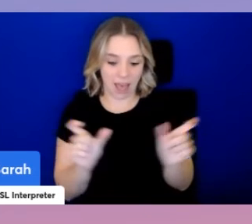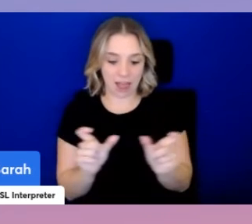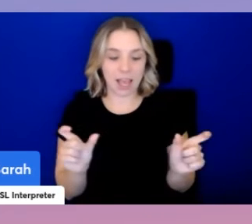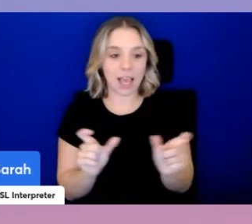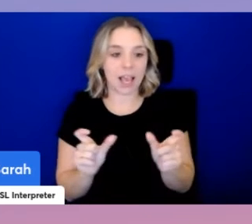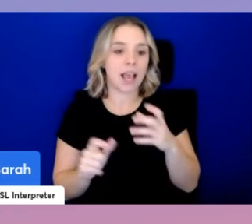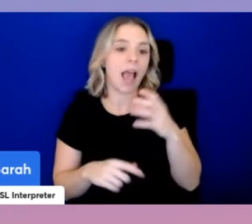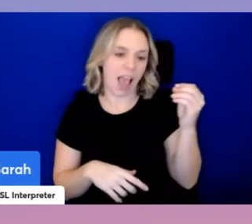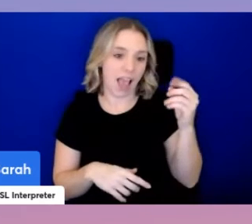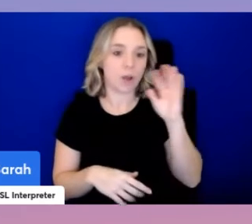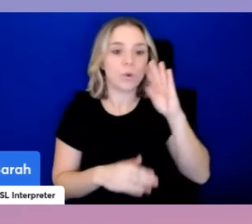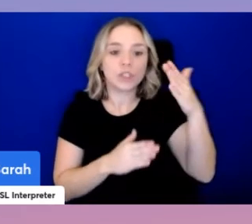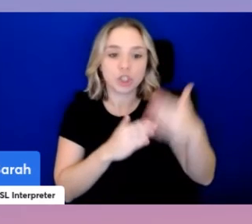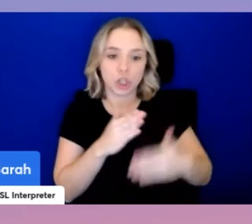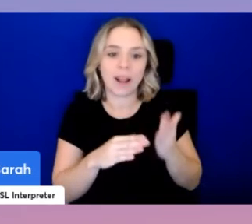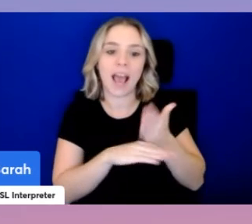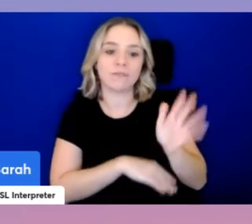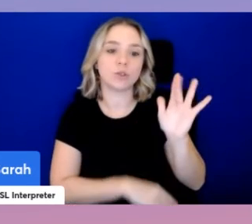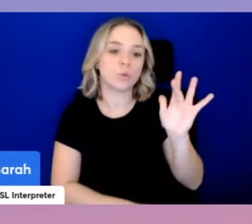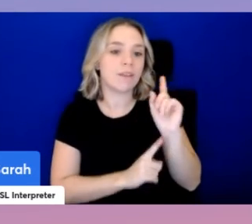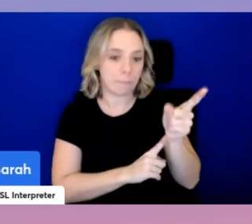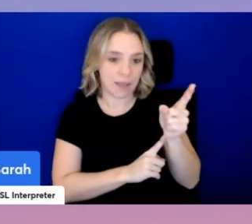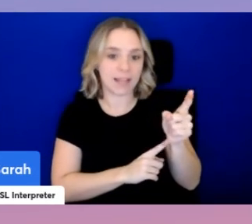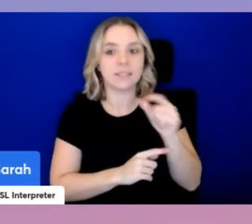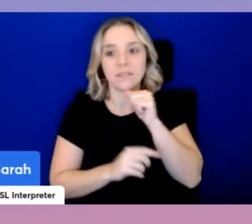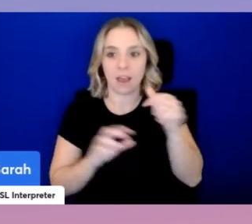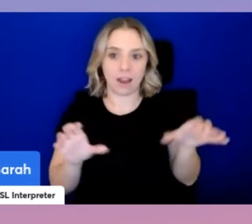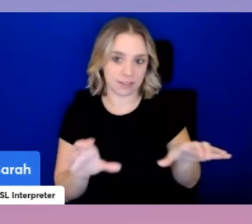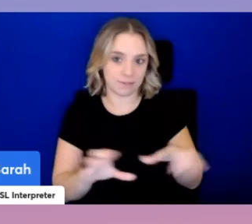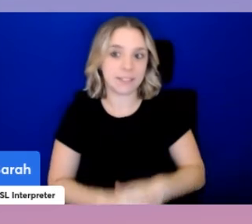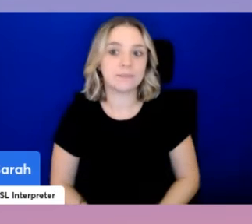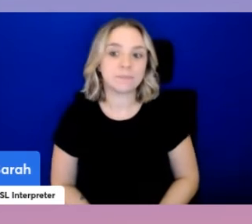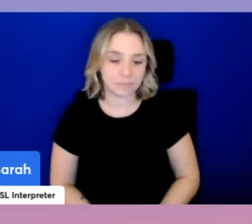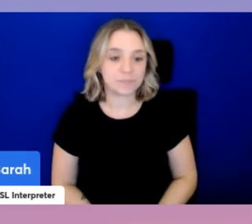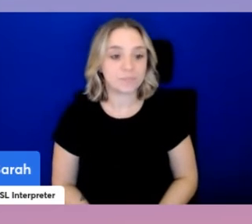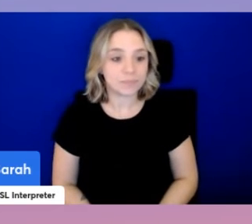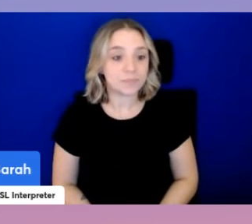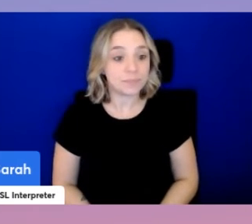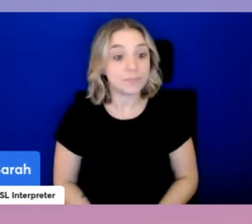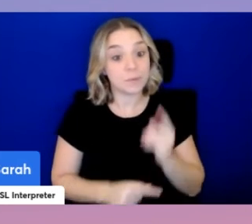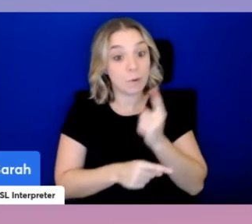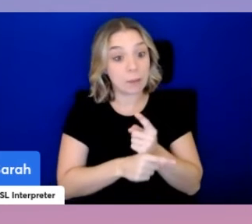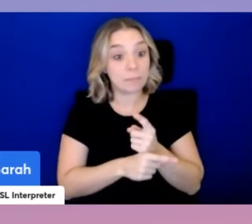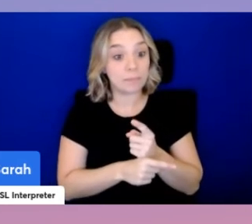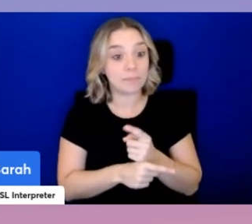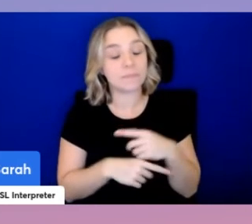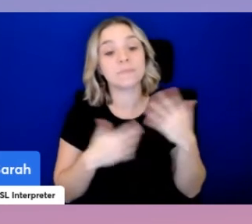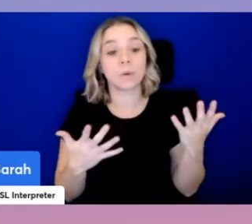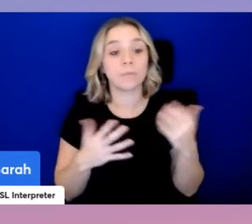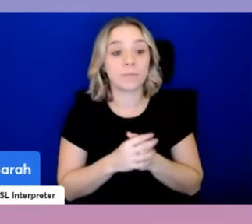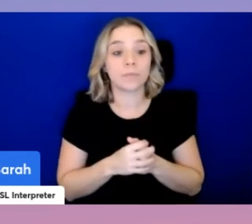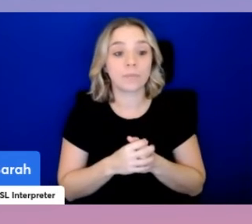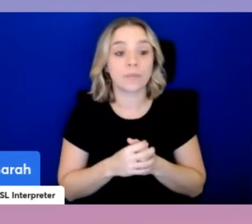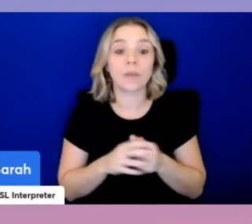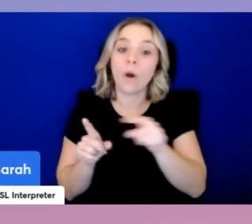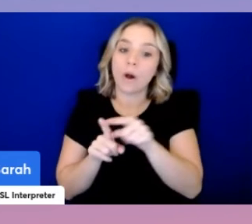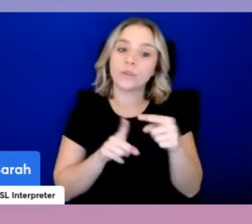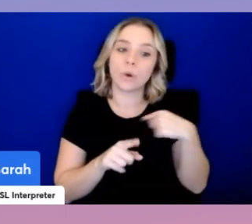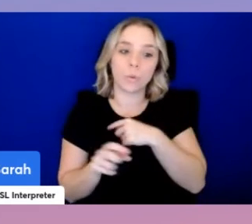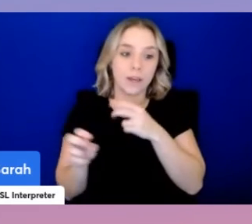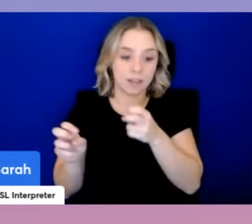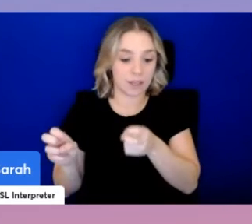terminate after 25 minutes of inactivity, right? So we also imported some